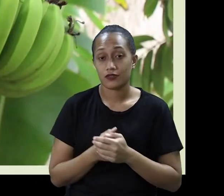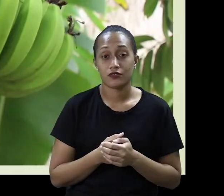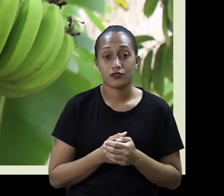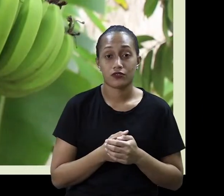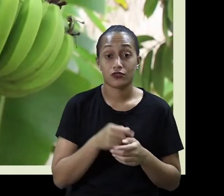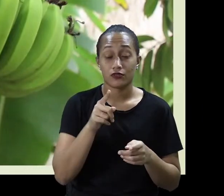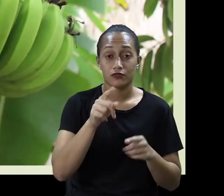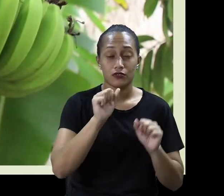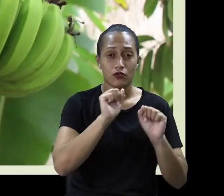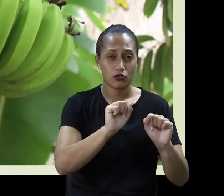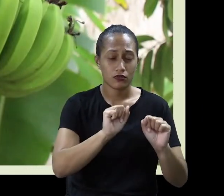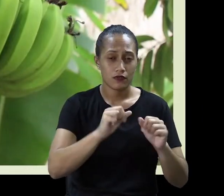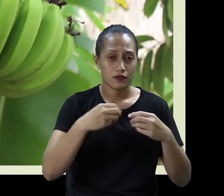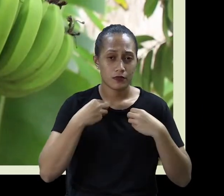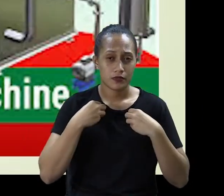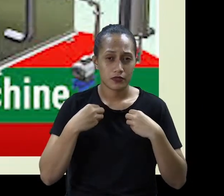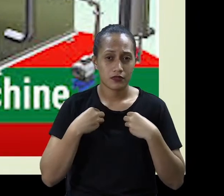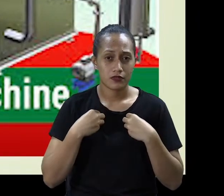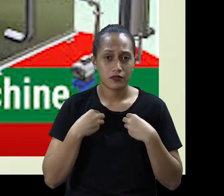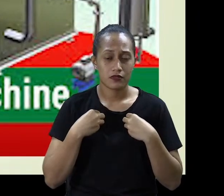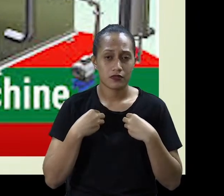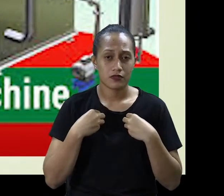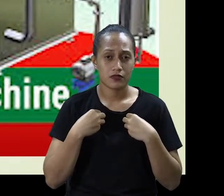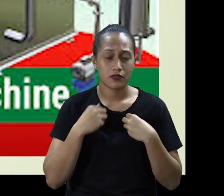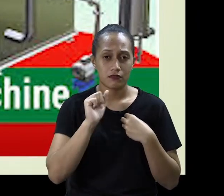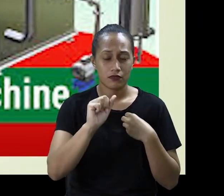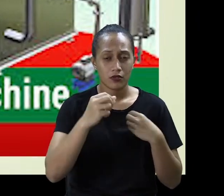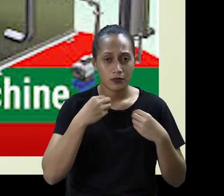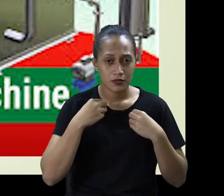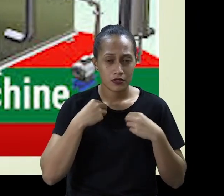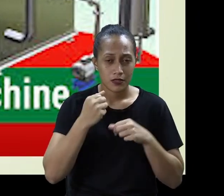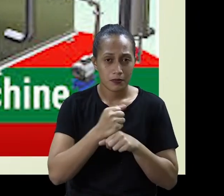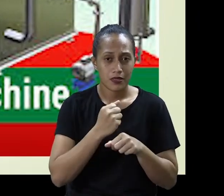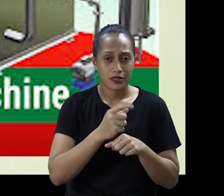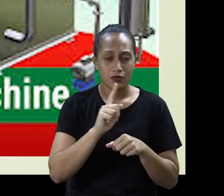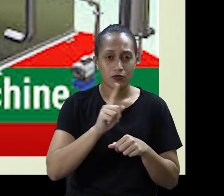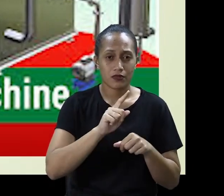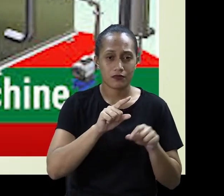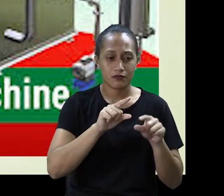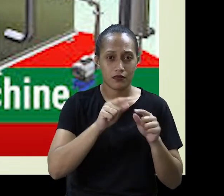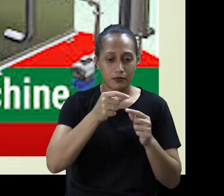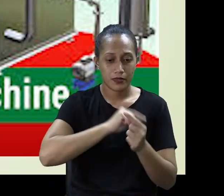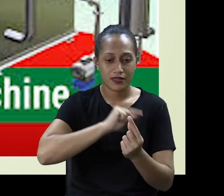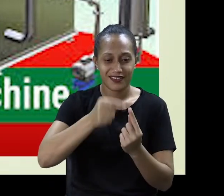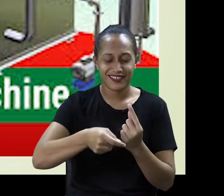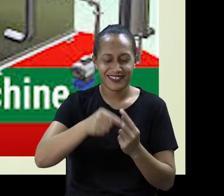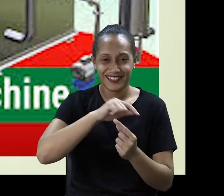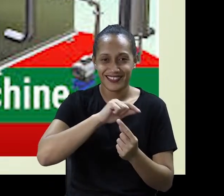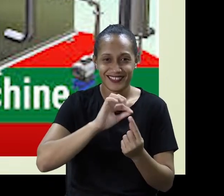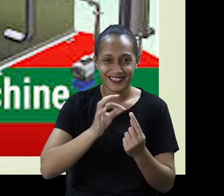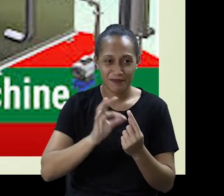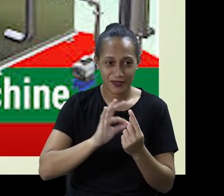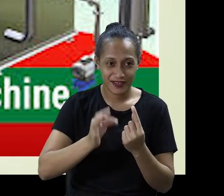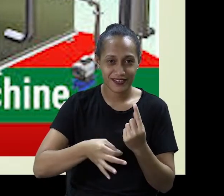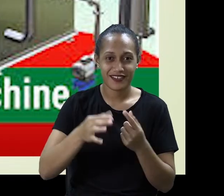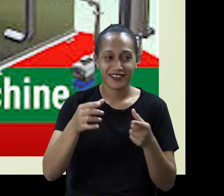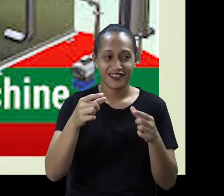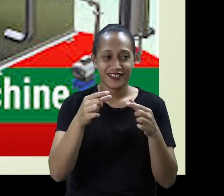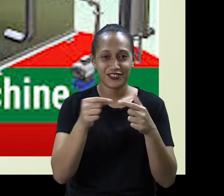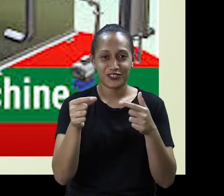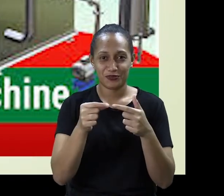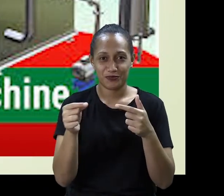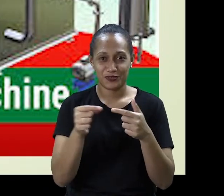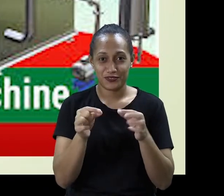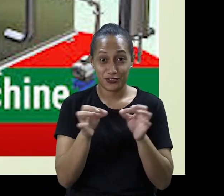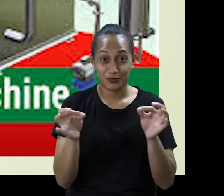harvesting. Thirdly, I should have some tools or even a machine for slicing, frying and baking the bananas and